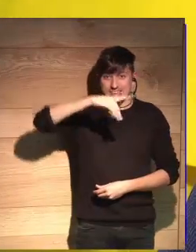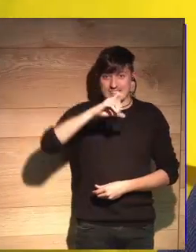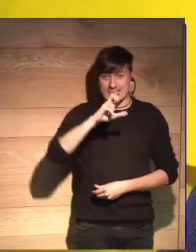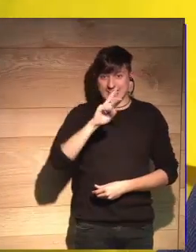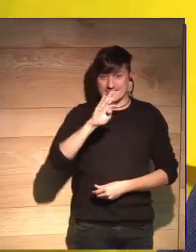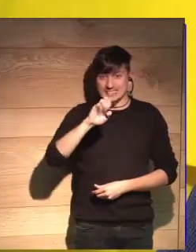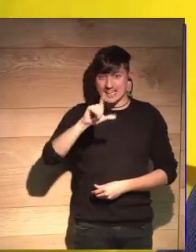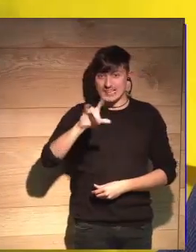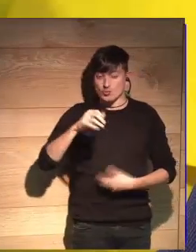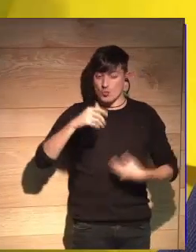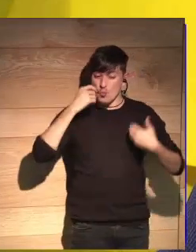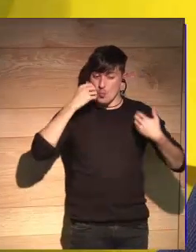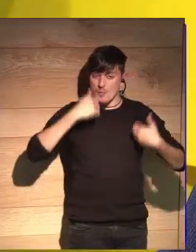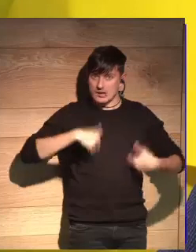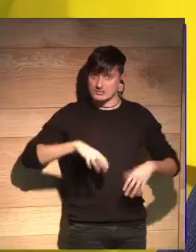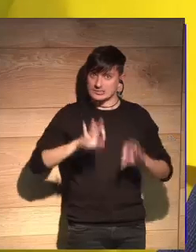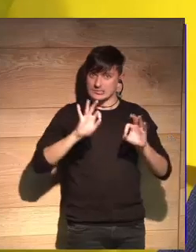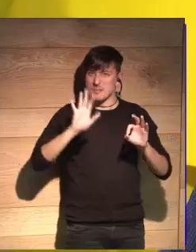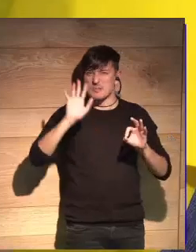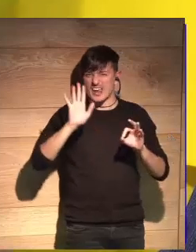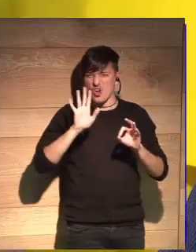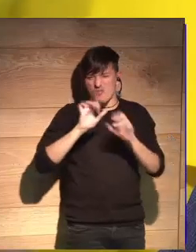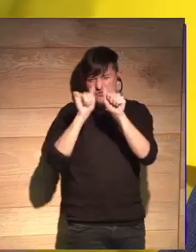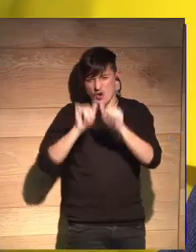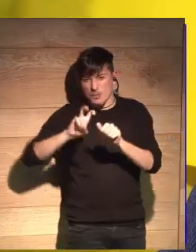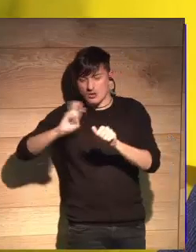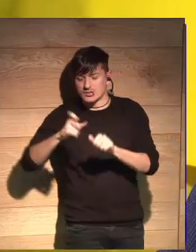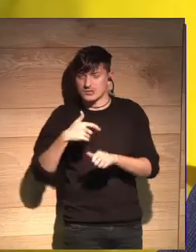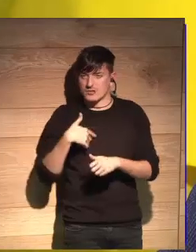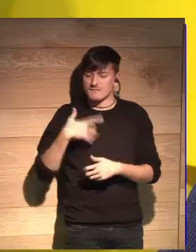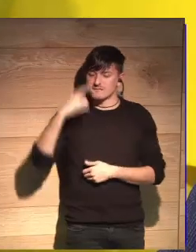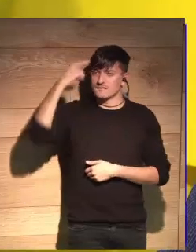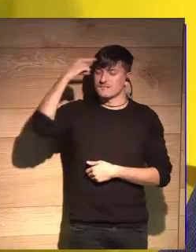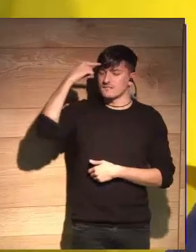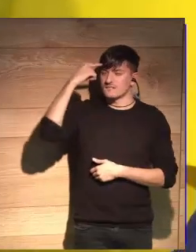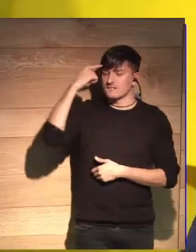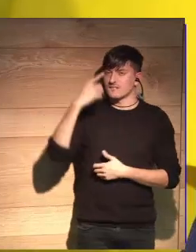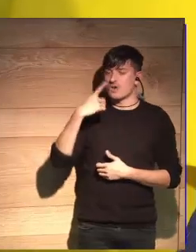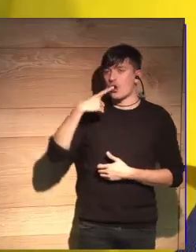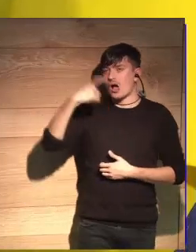no doubt, but in a different way. And I would have loved